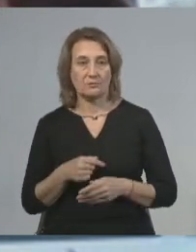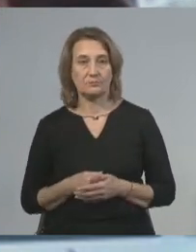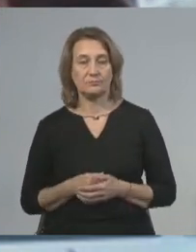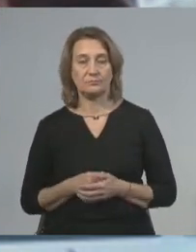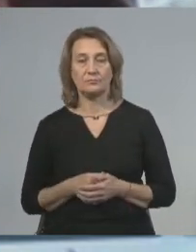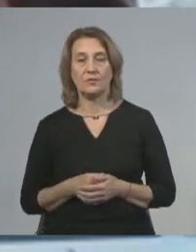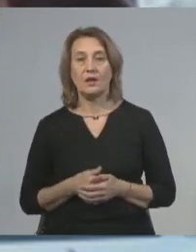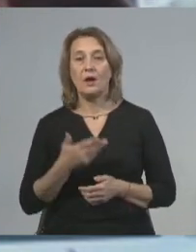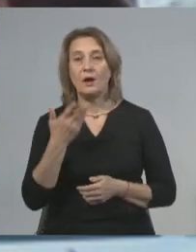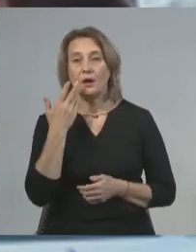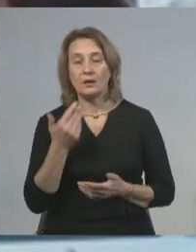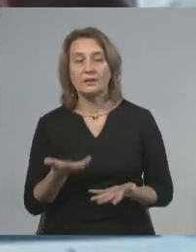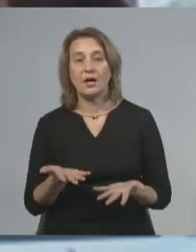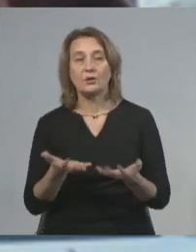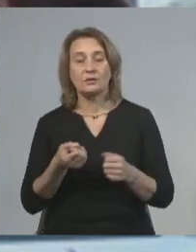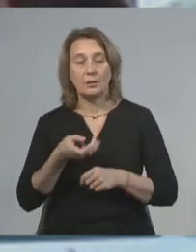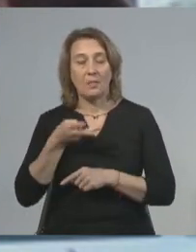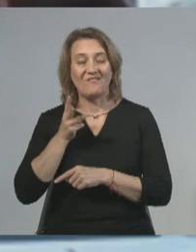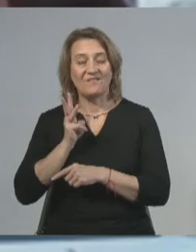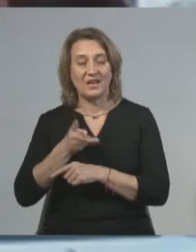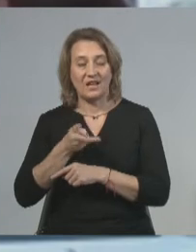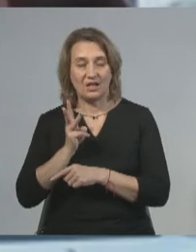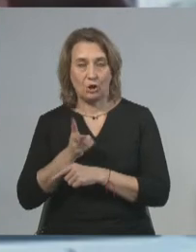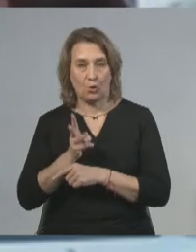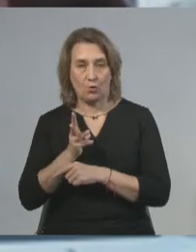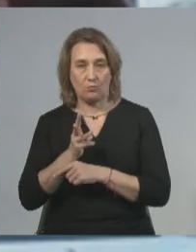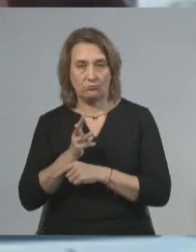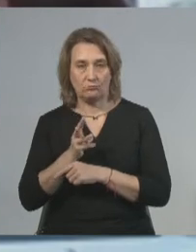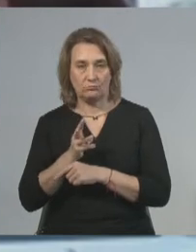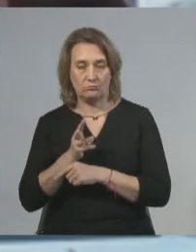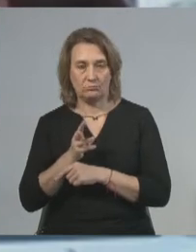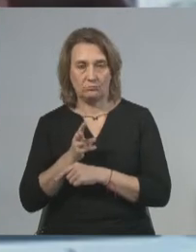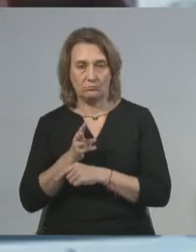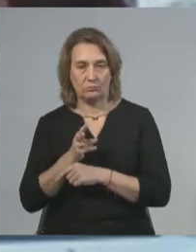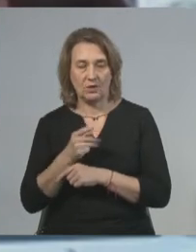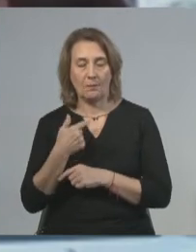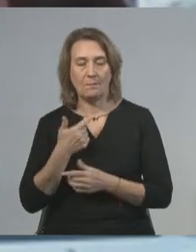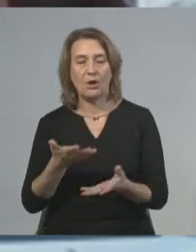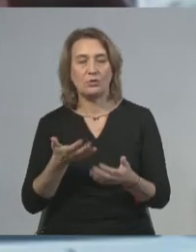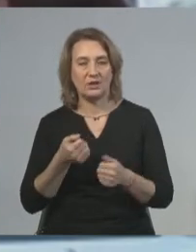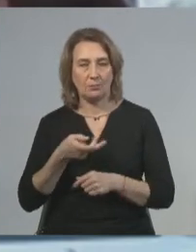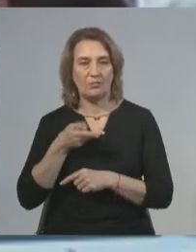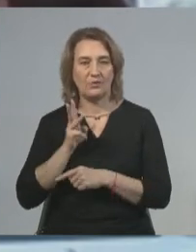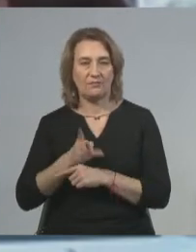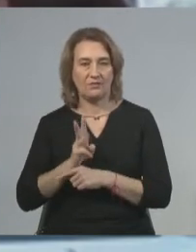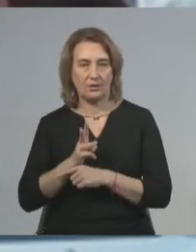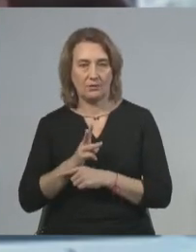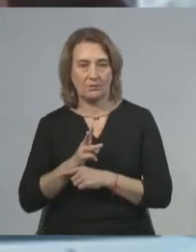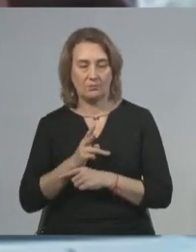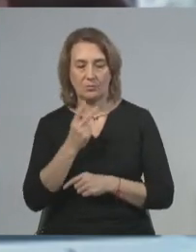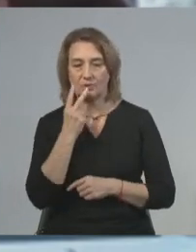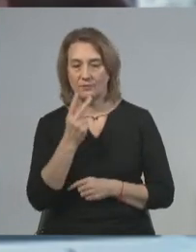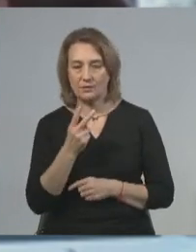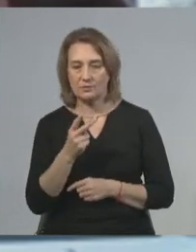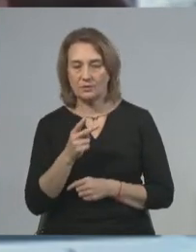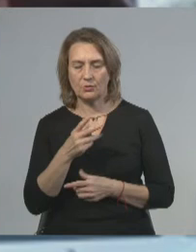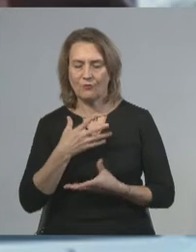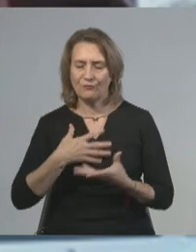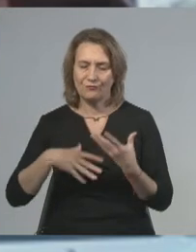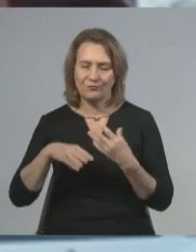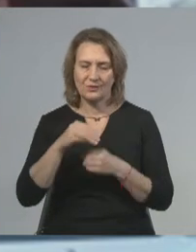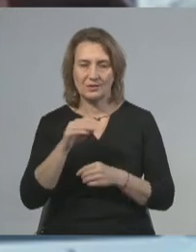publish that what's immediately we had this footage we had this video and it was all over the place it was the kind of a